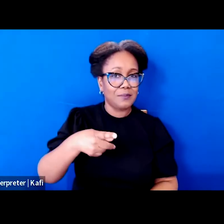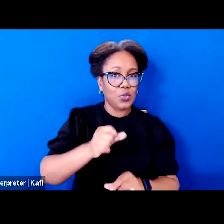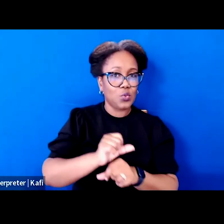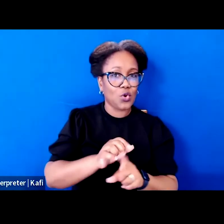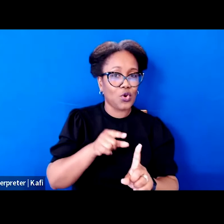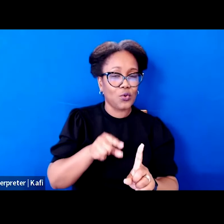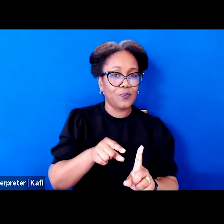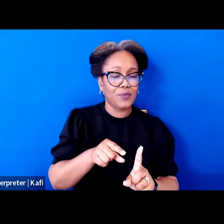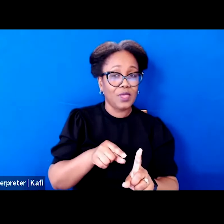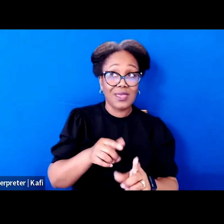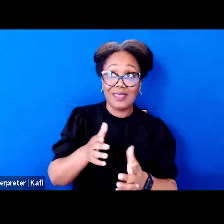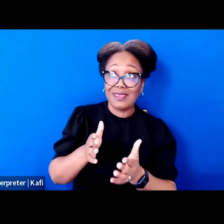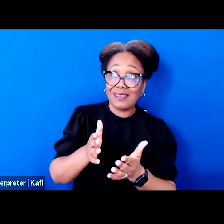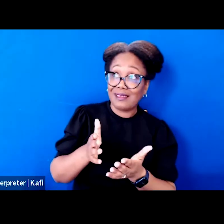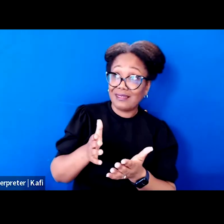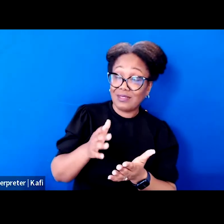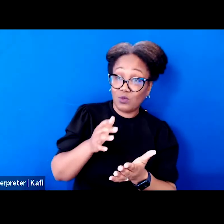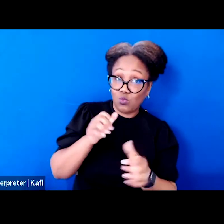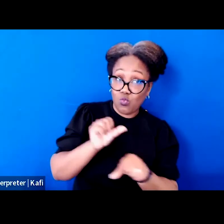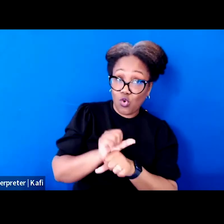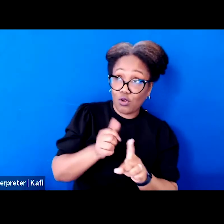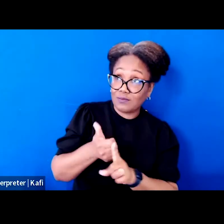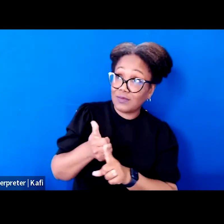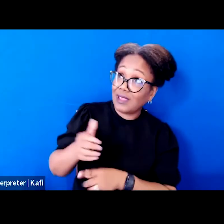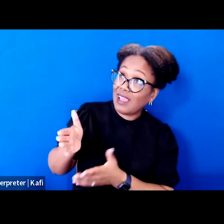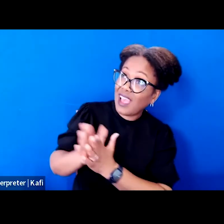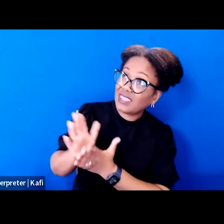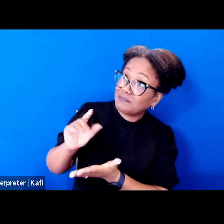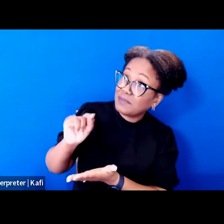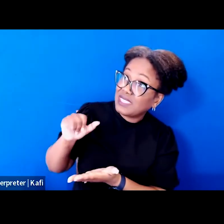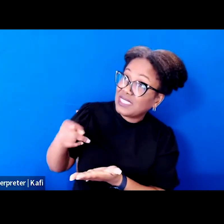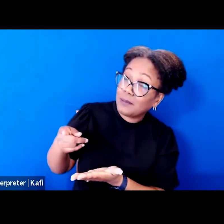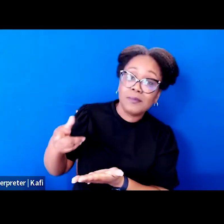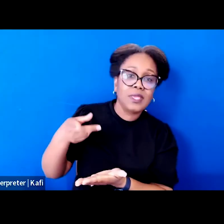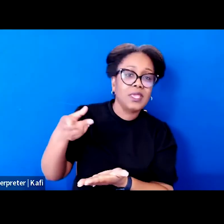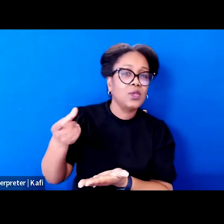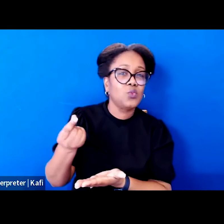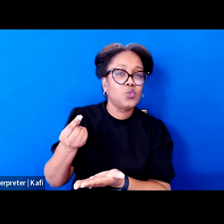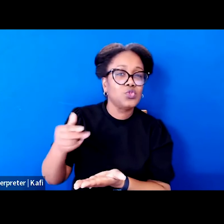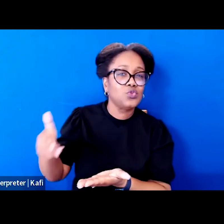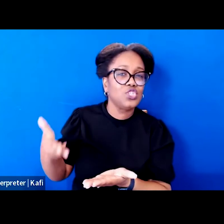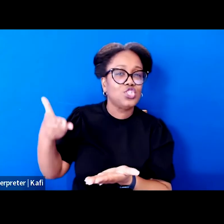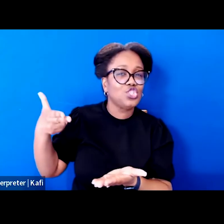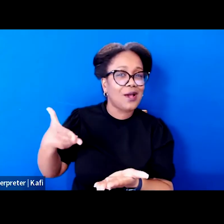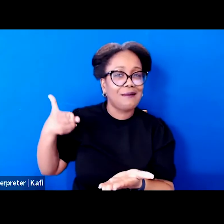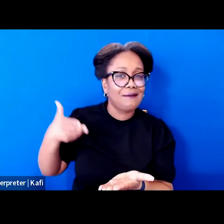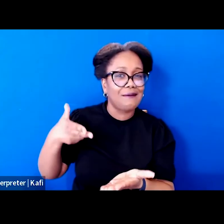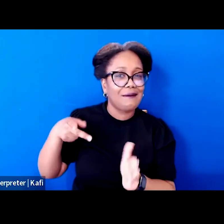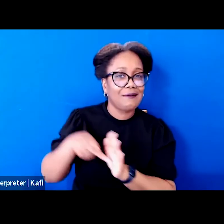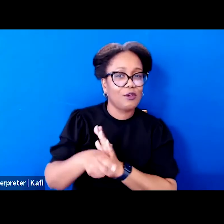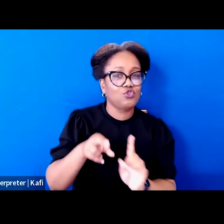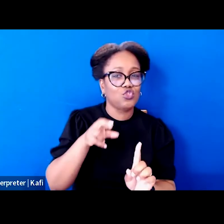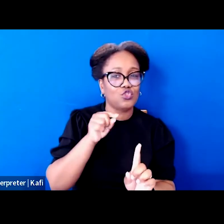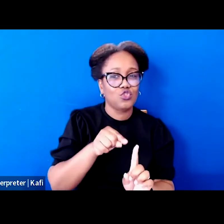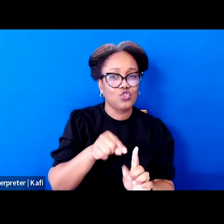and 7 other people. 8 people were killed, as I mentioned earlier, 6 of whom were Asian women.